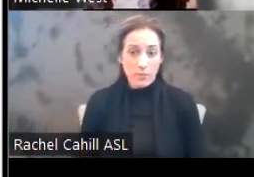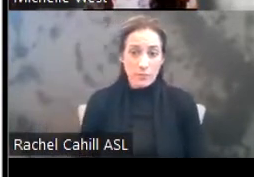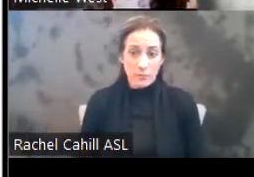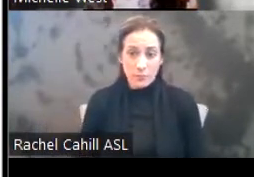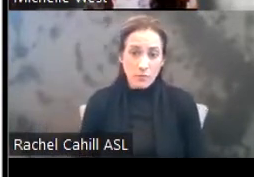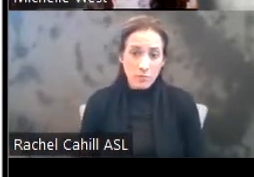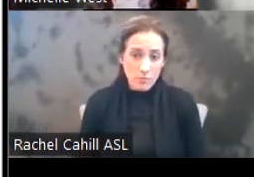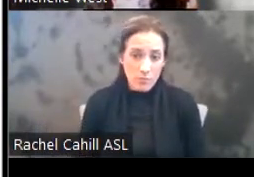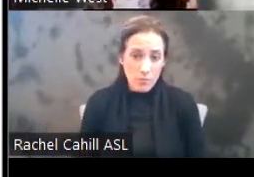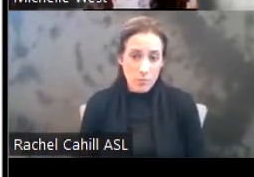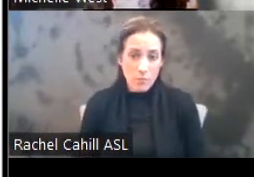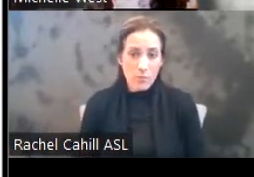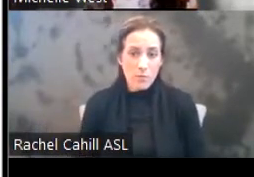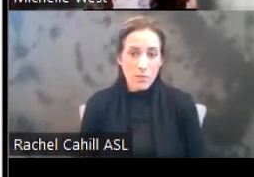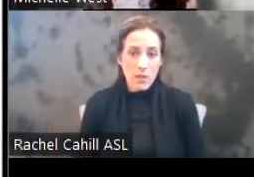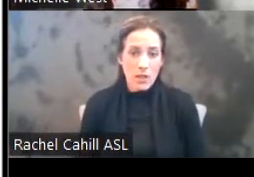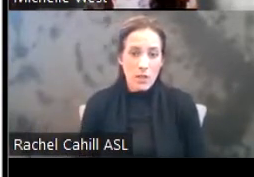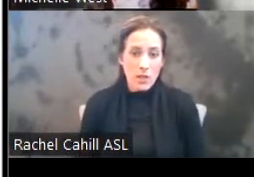Or like a dollar amount off?